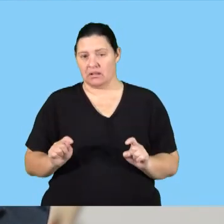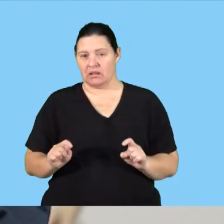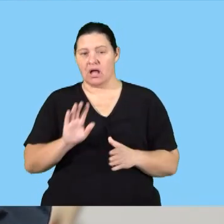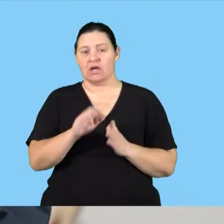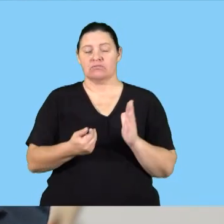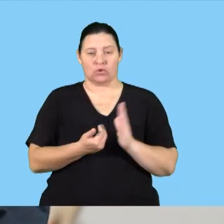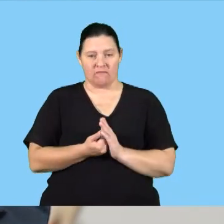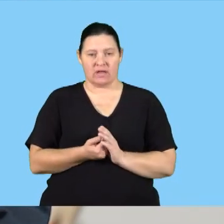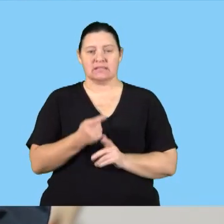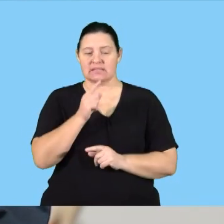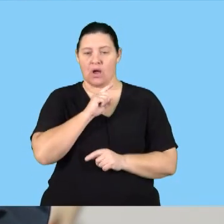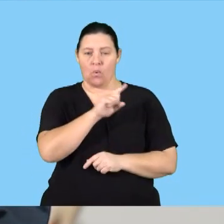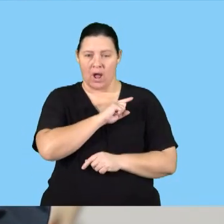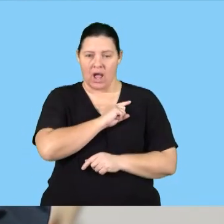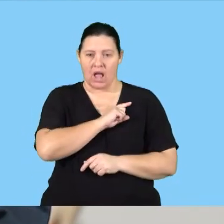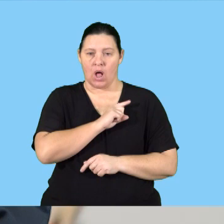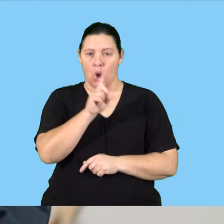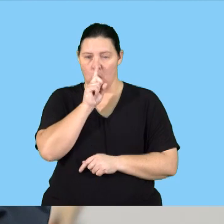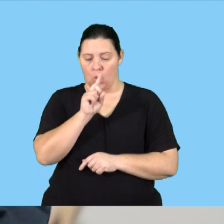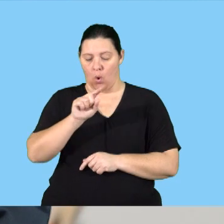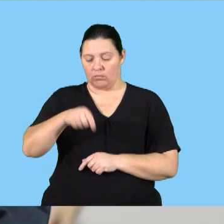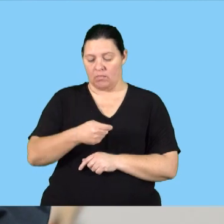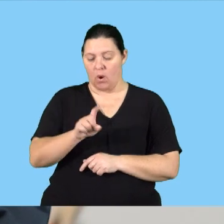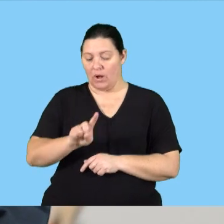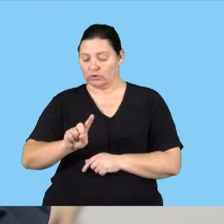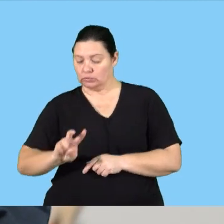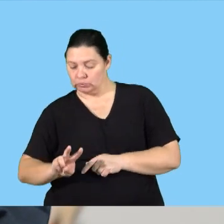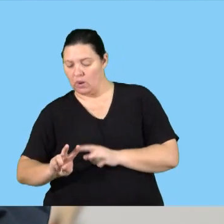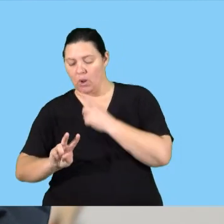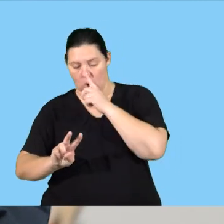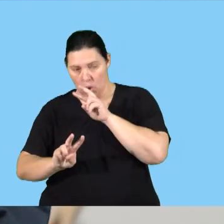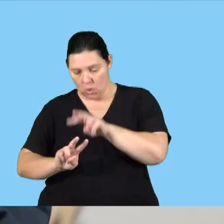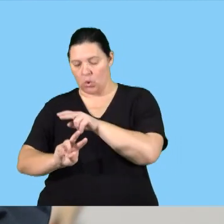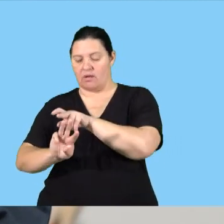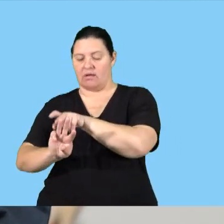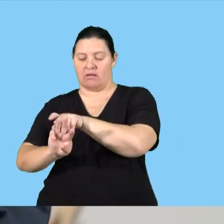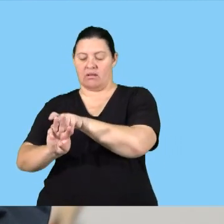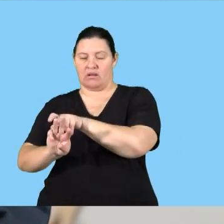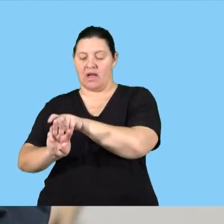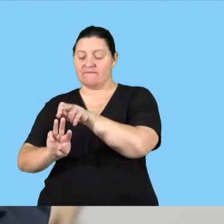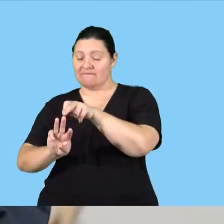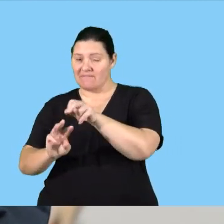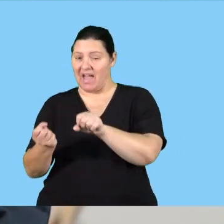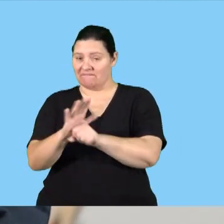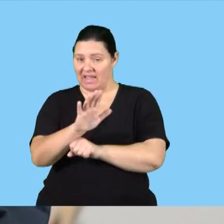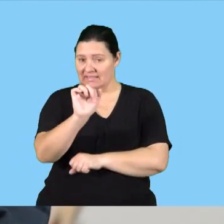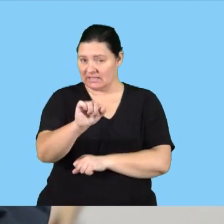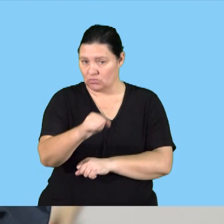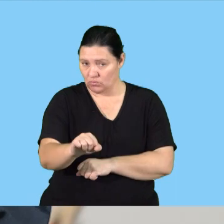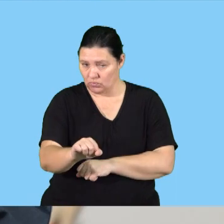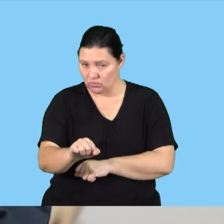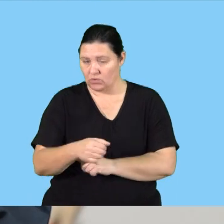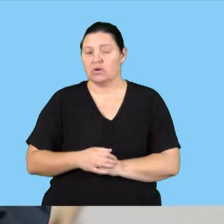principle for rounding off, we are saying, because we are looking for 2 decimal places, then the third decimal